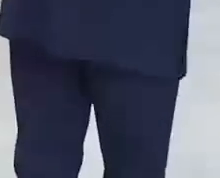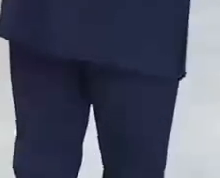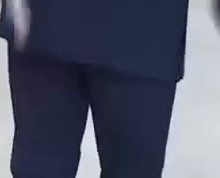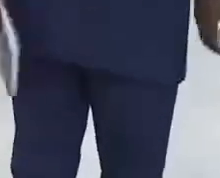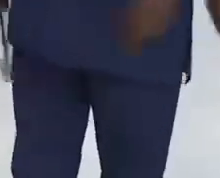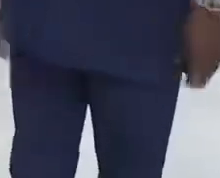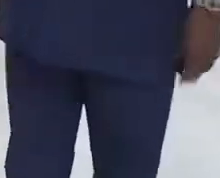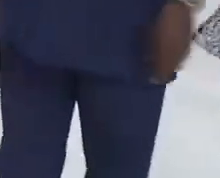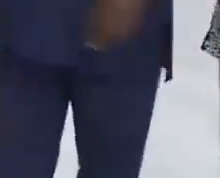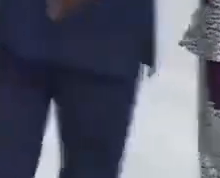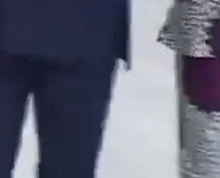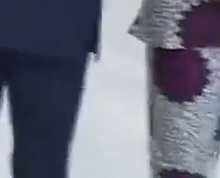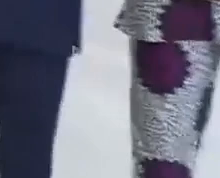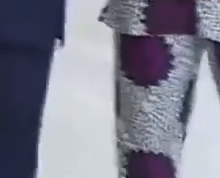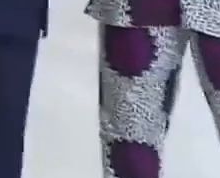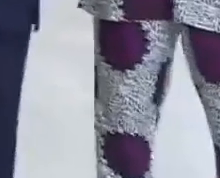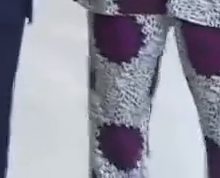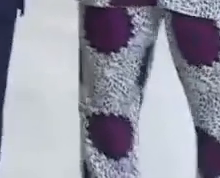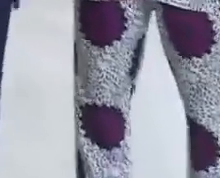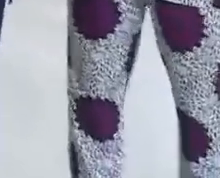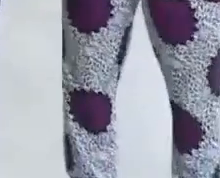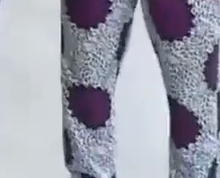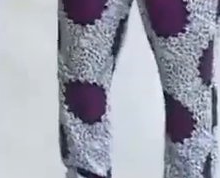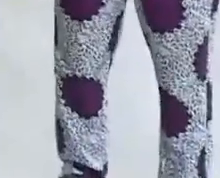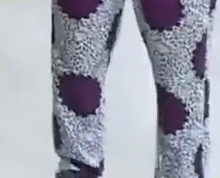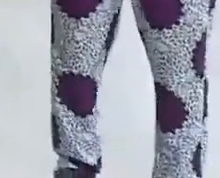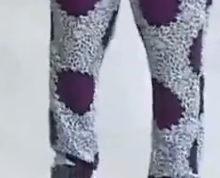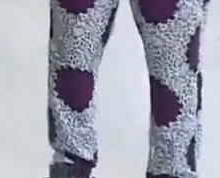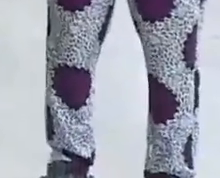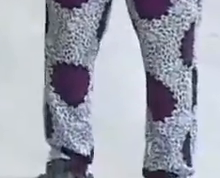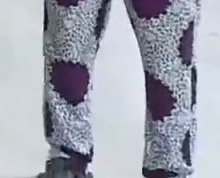Rise to your feet and shout hallelujah!